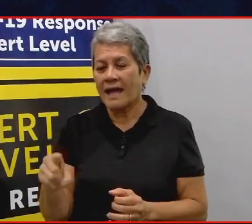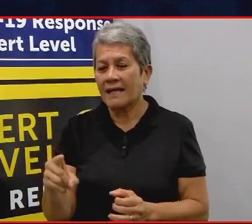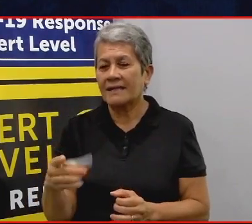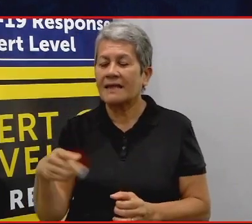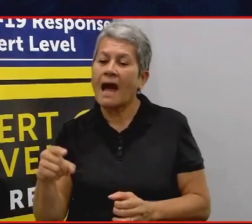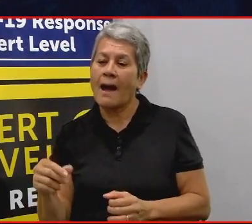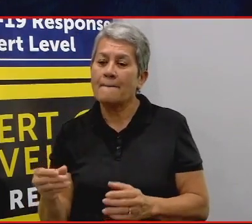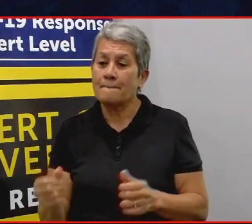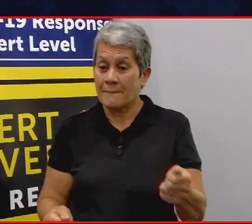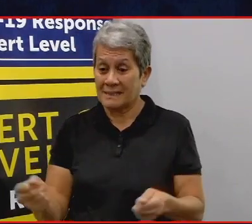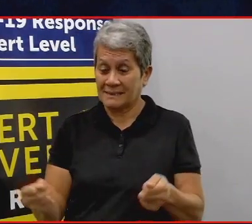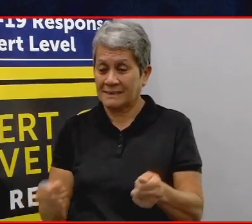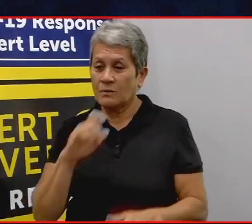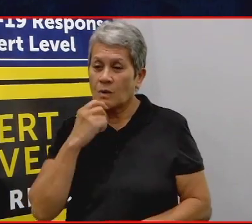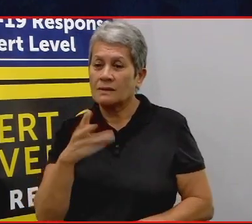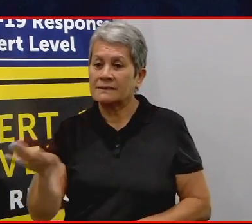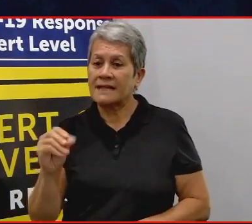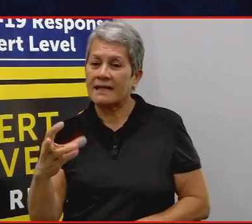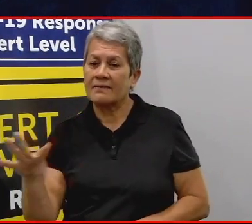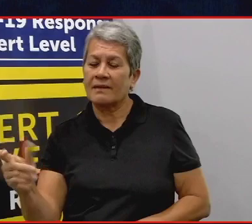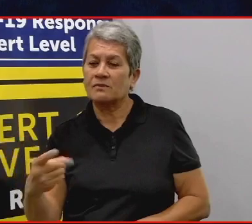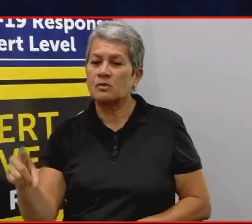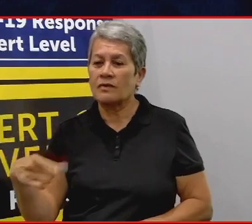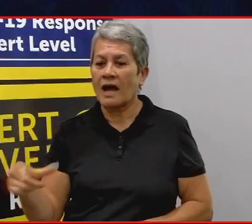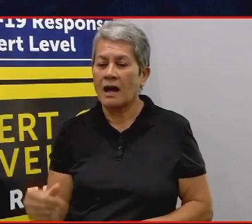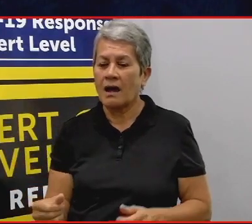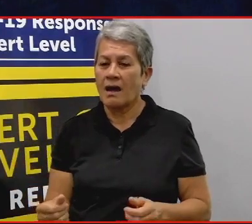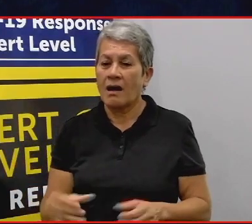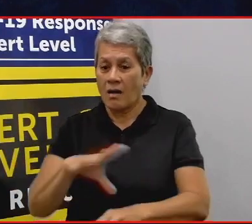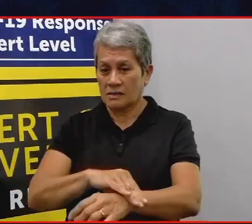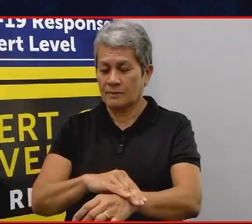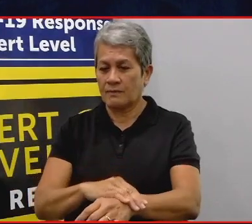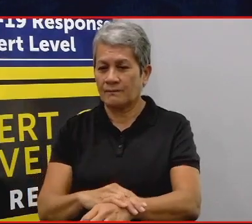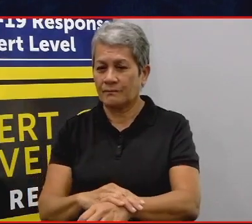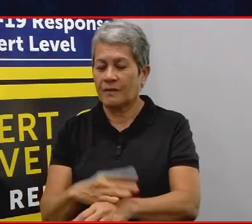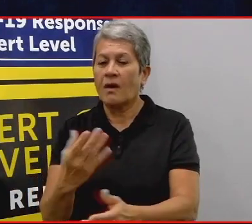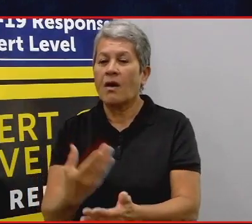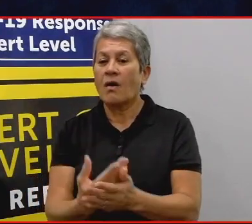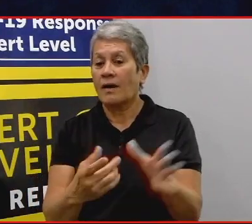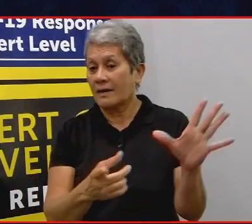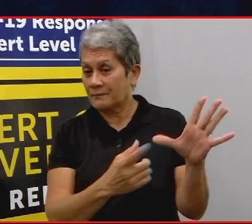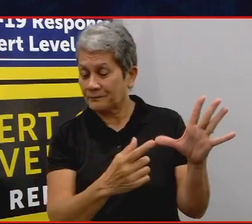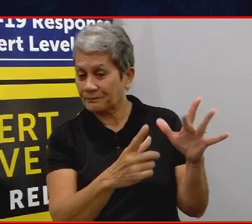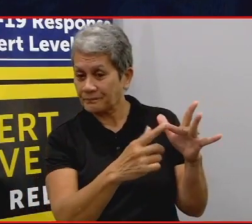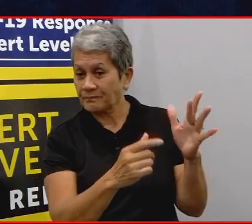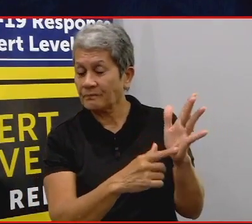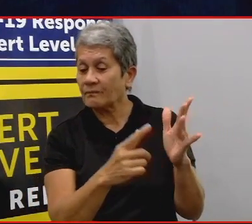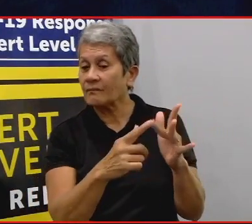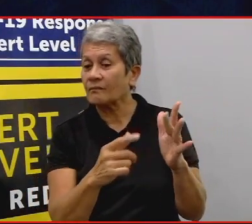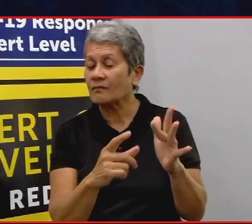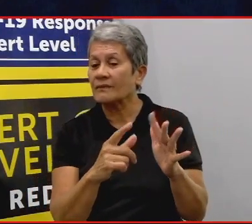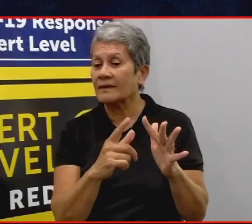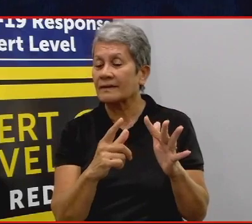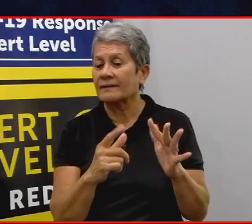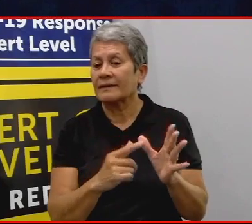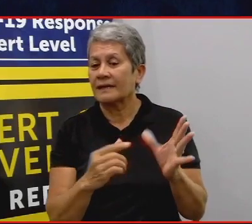be baby care services available at the hospital. On Aitutaki, a vaccination consultation meeting